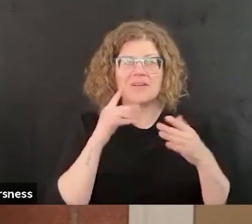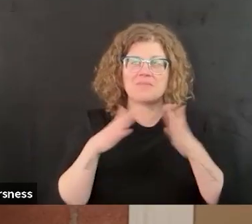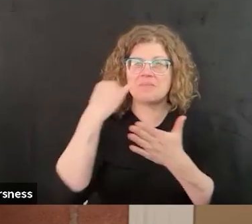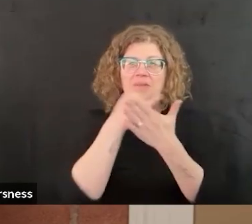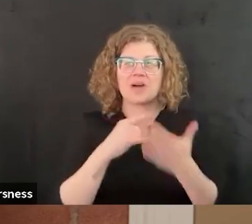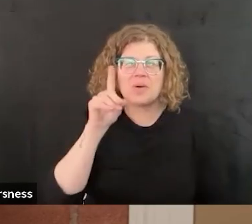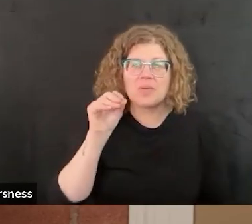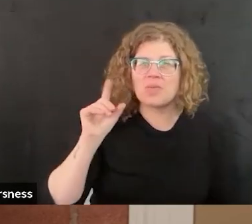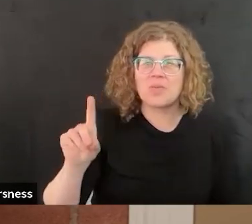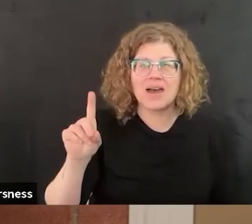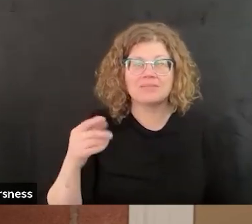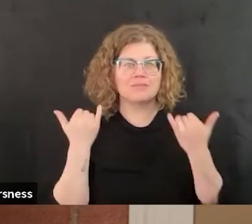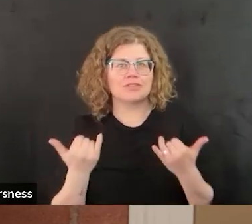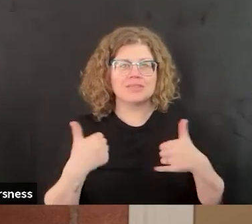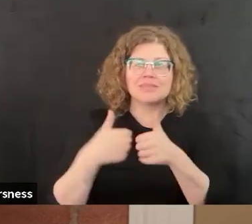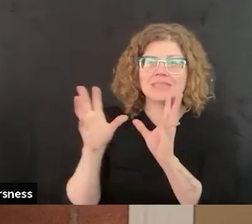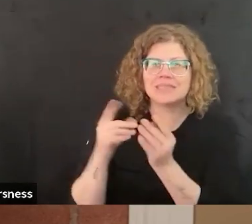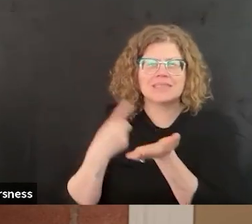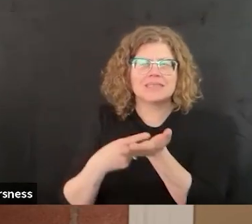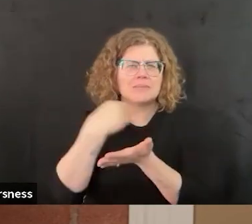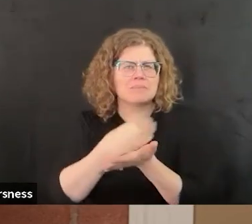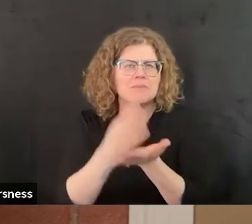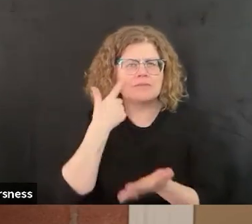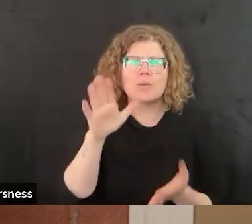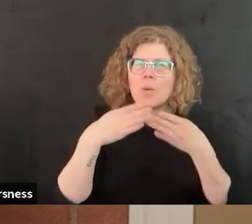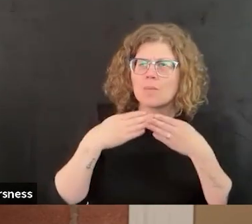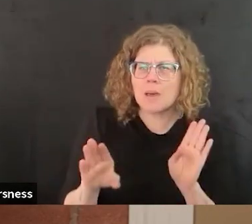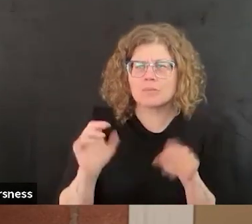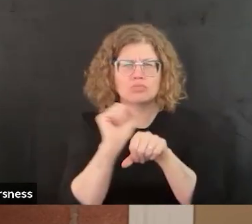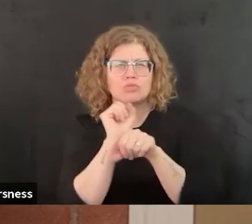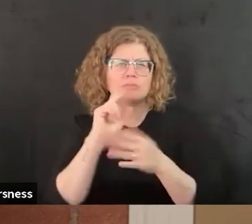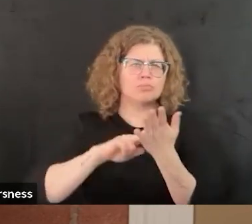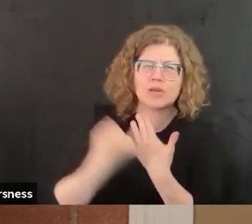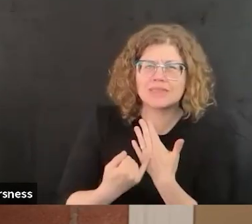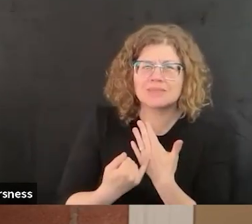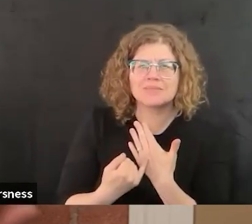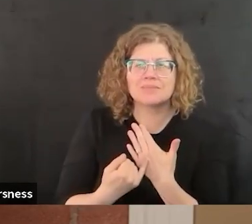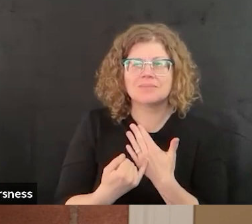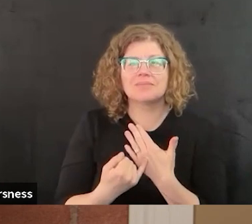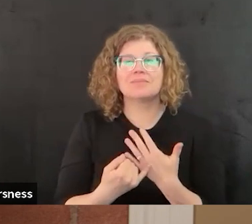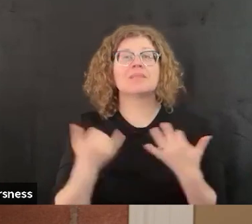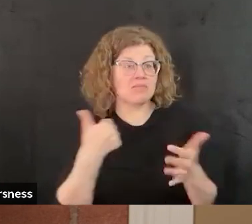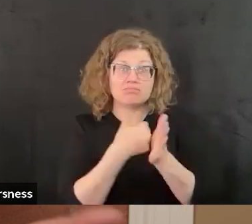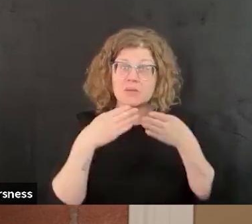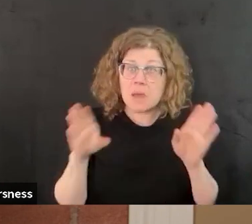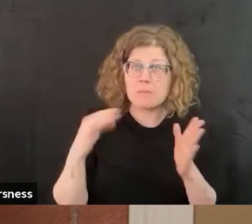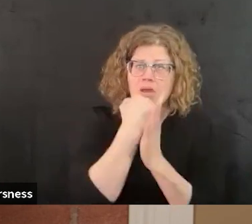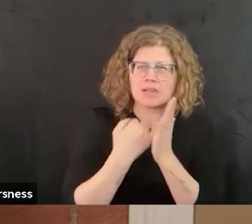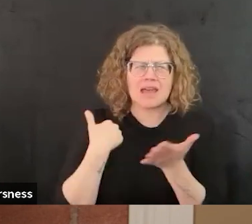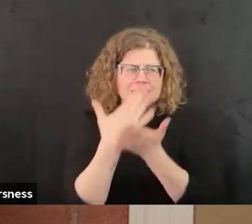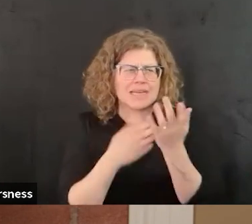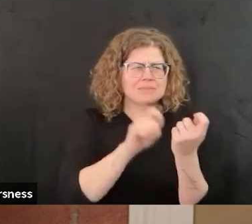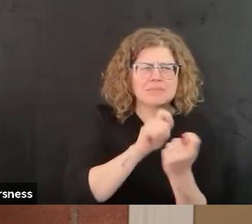welcome back to Public Art 101. Today we're going to talk about budgeting for your public art project. So public art has some unique